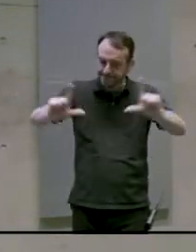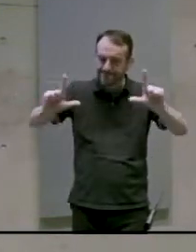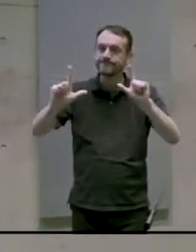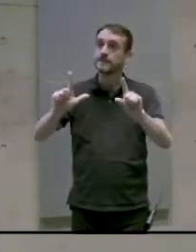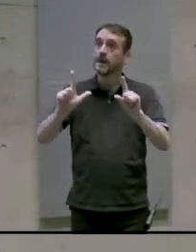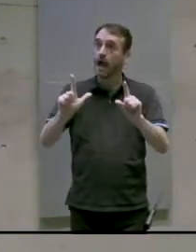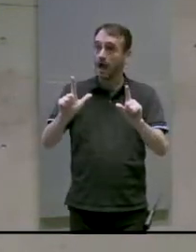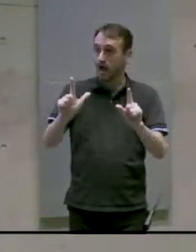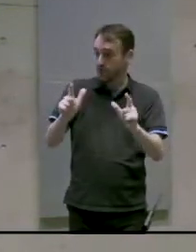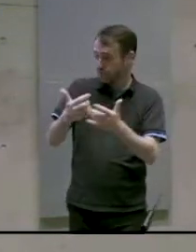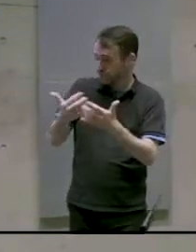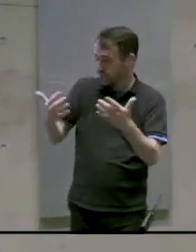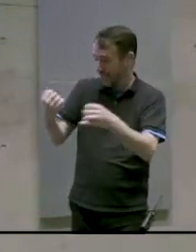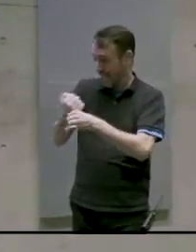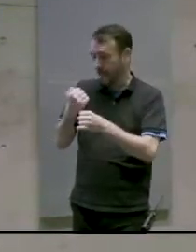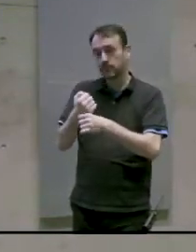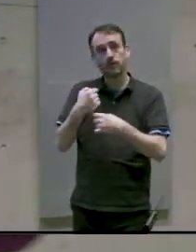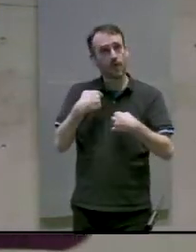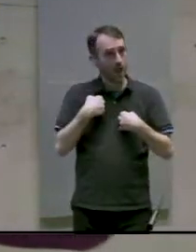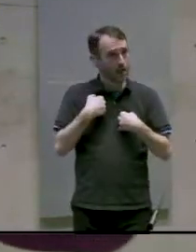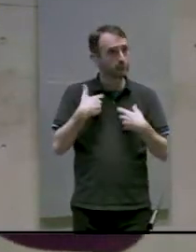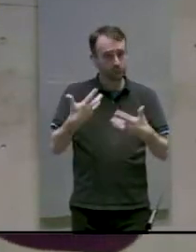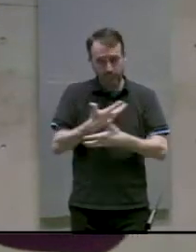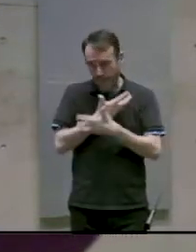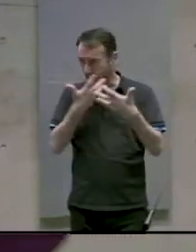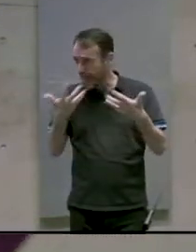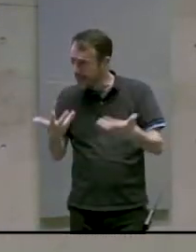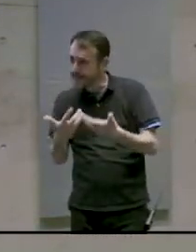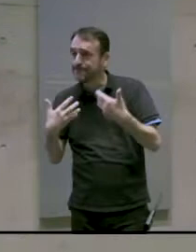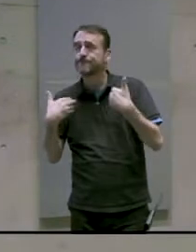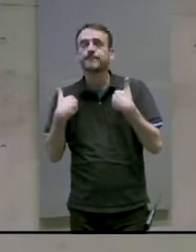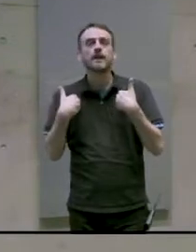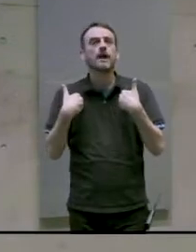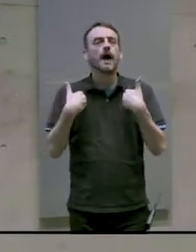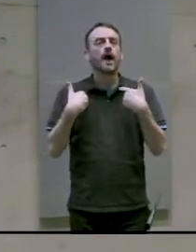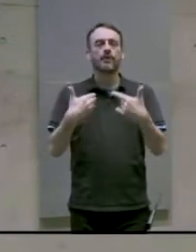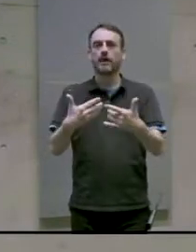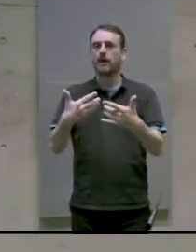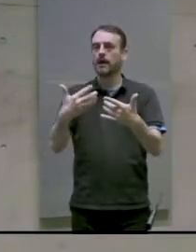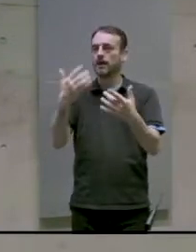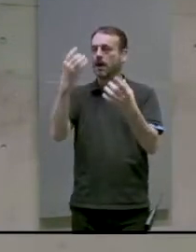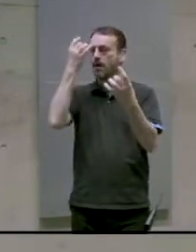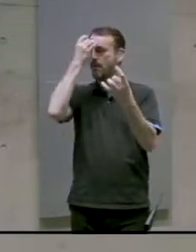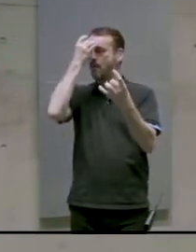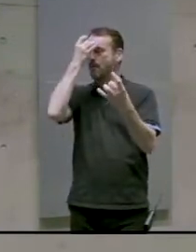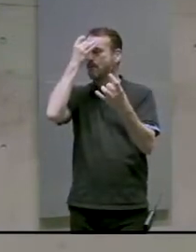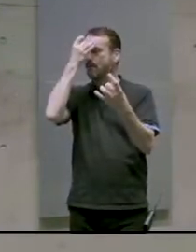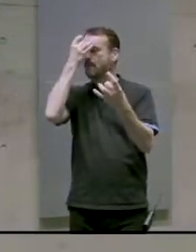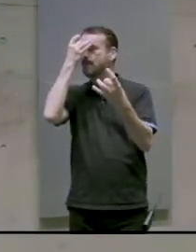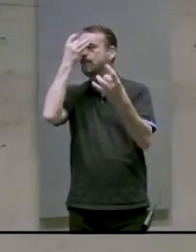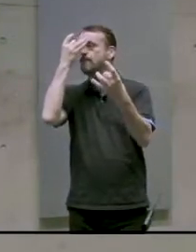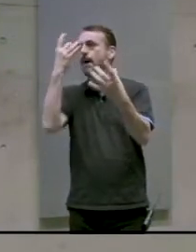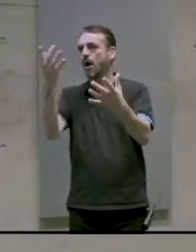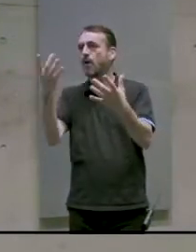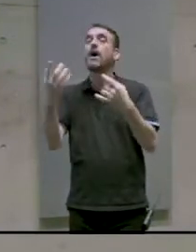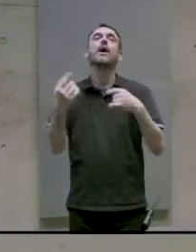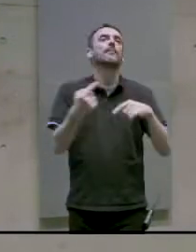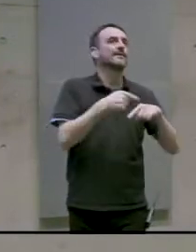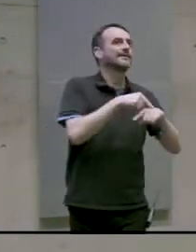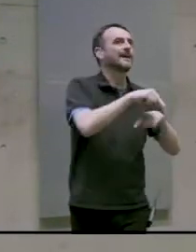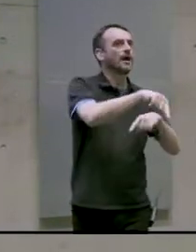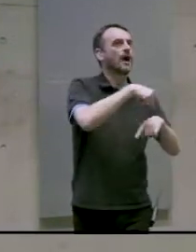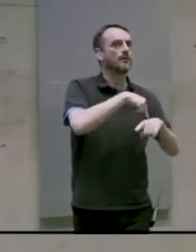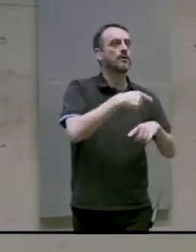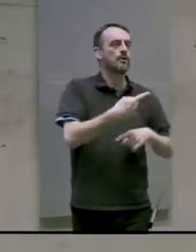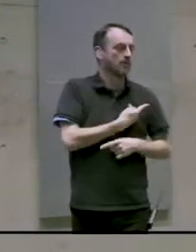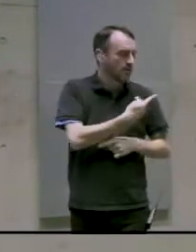those games, and we played those. And then a mind-blowing moment came out, and we'd started writing games by this point. We were inspired